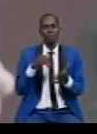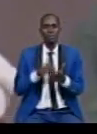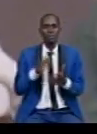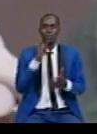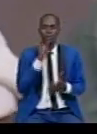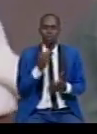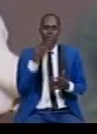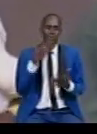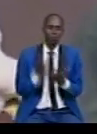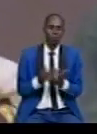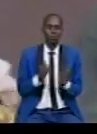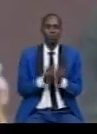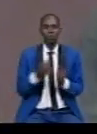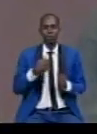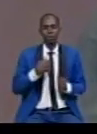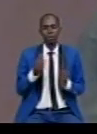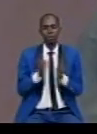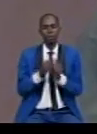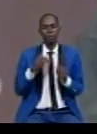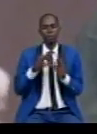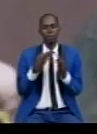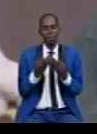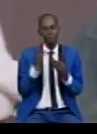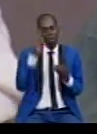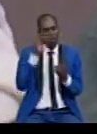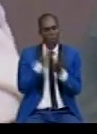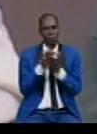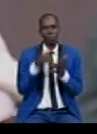my family. I believe that I got it.